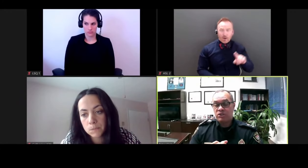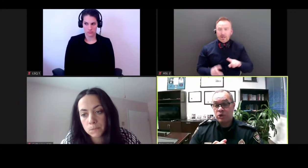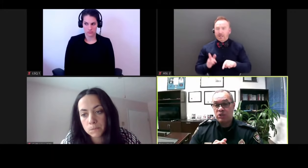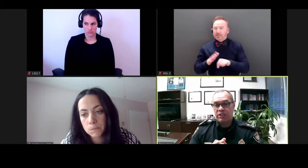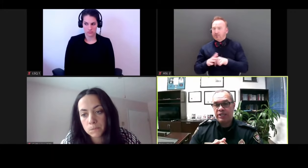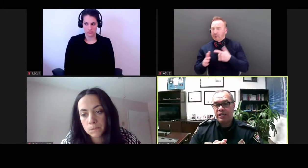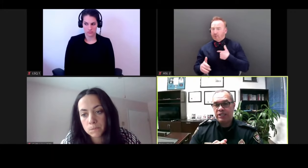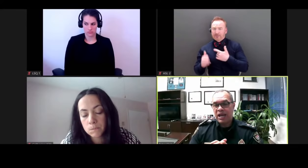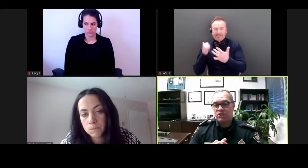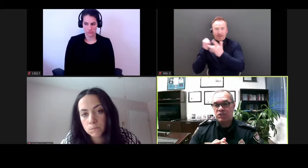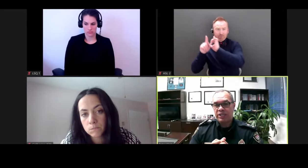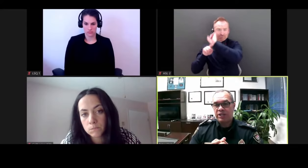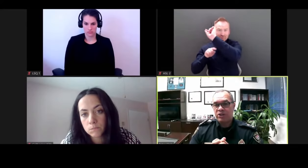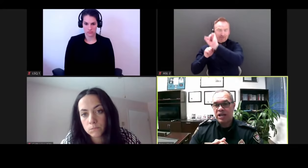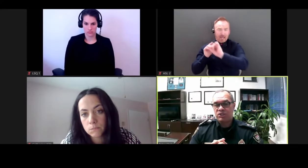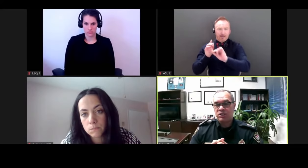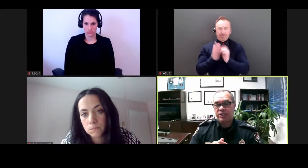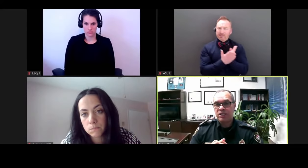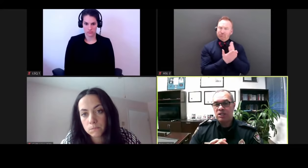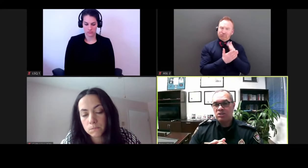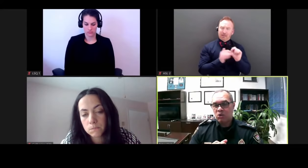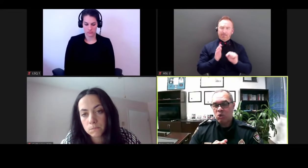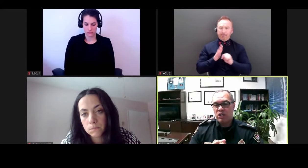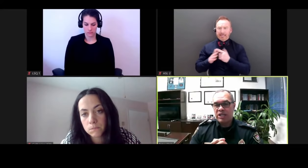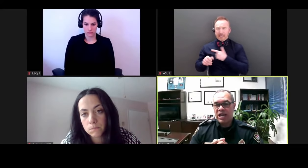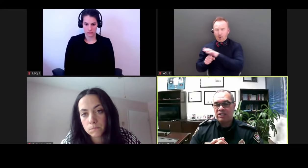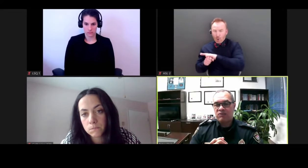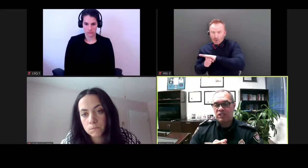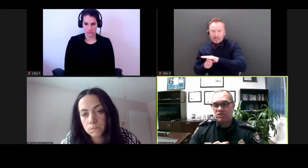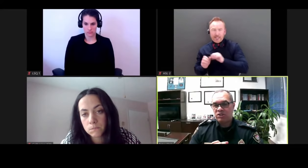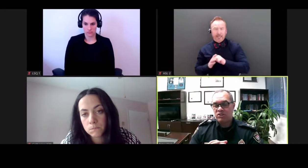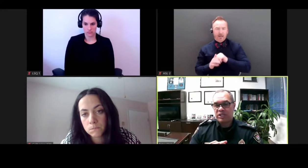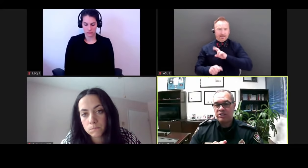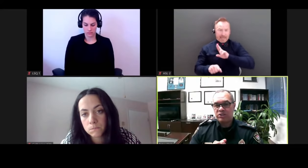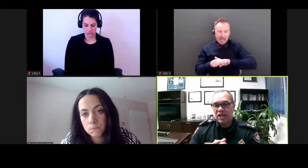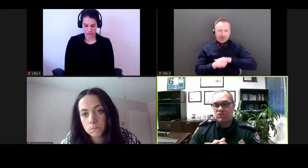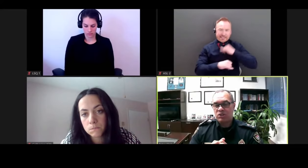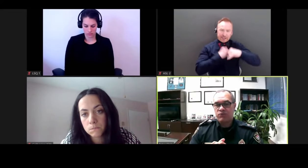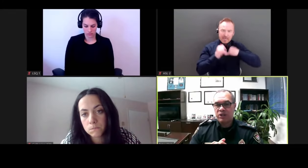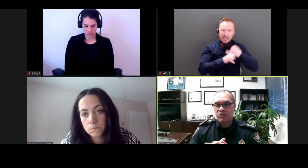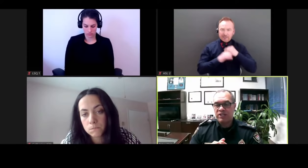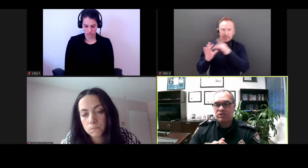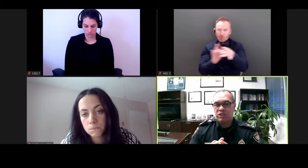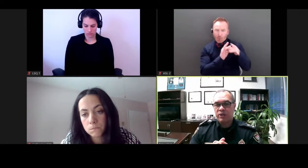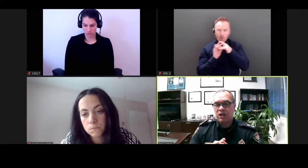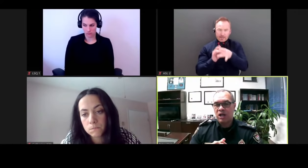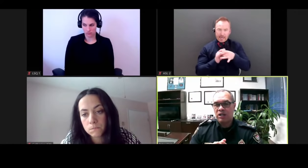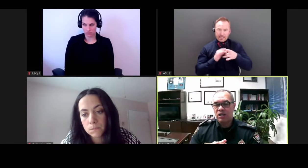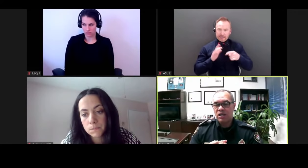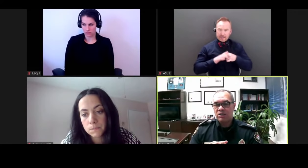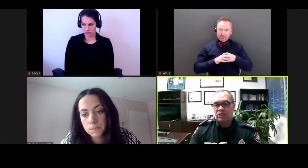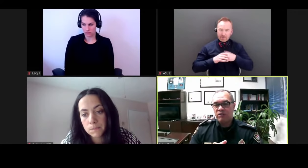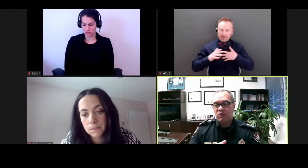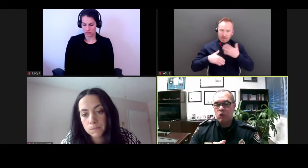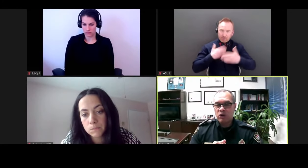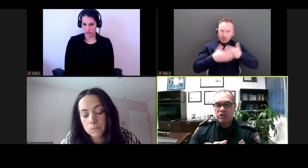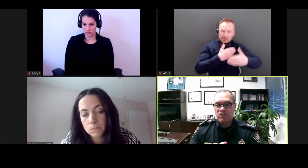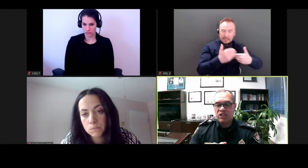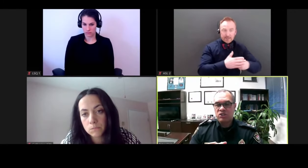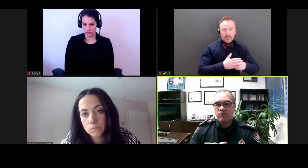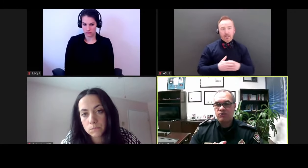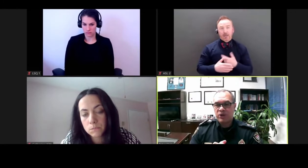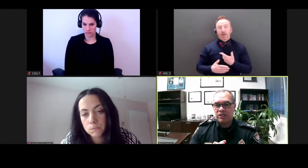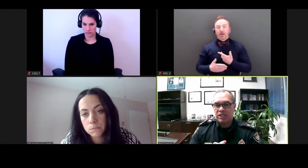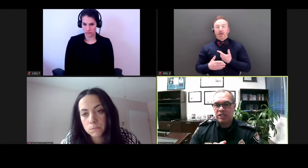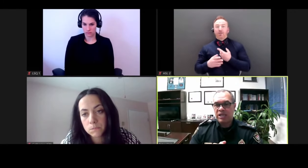centers locally, nationally, and internationally to coordinate activities. There is international fundraising going on. The level of